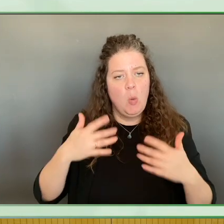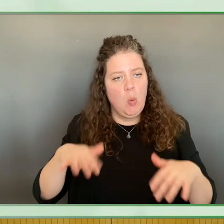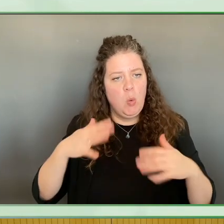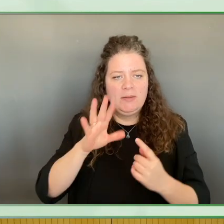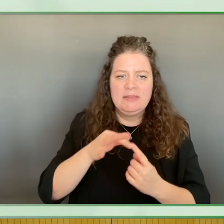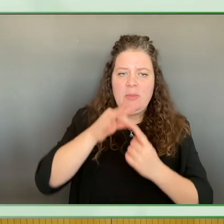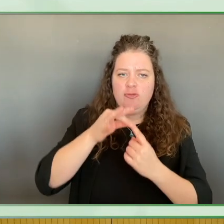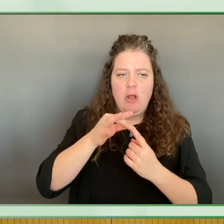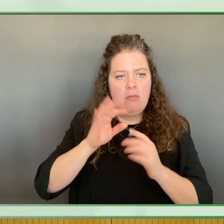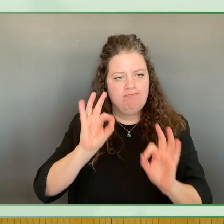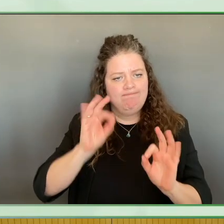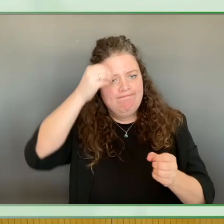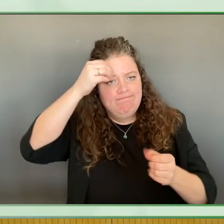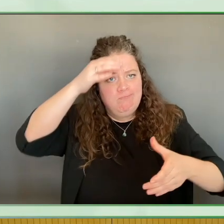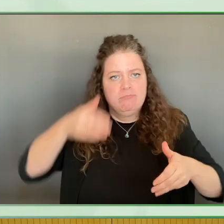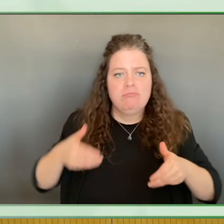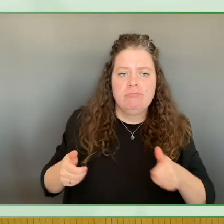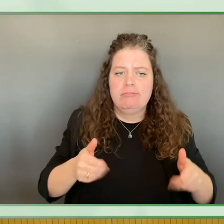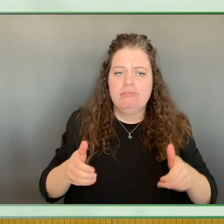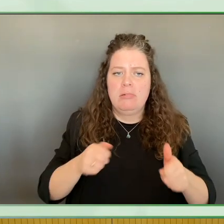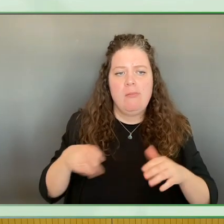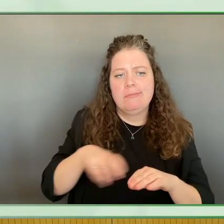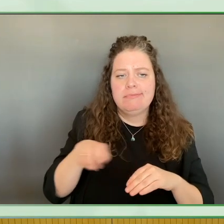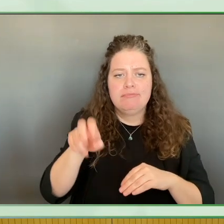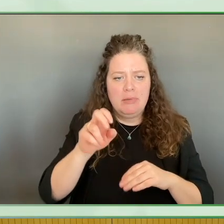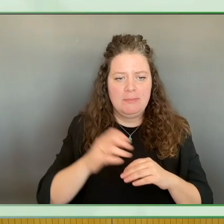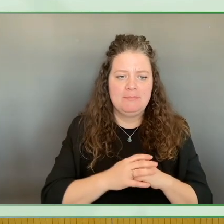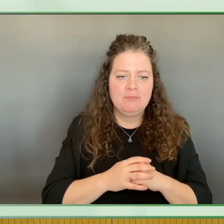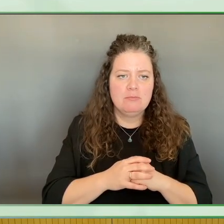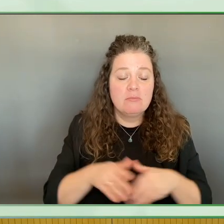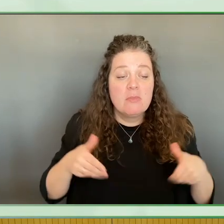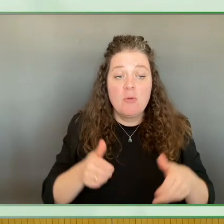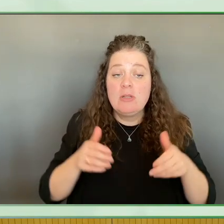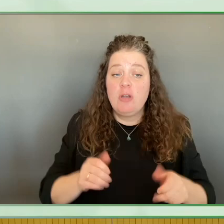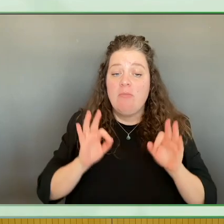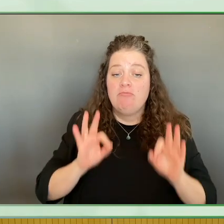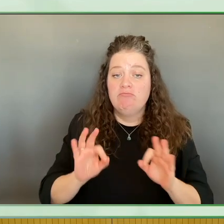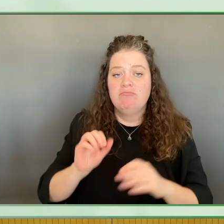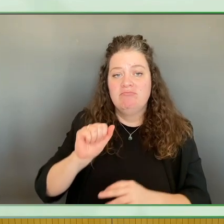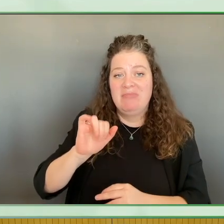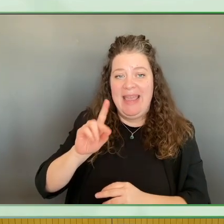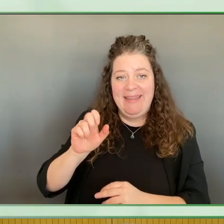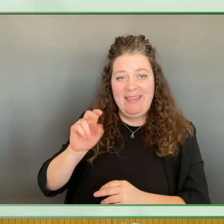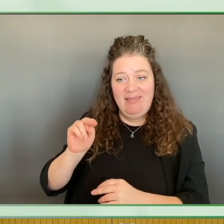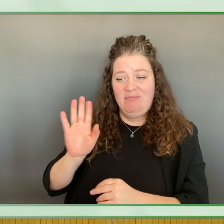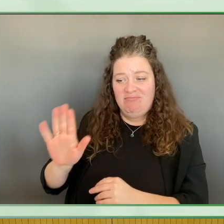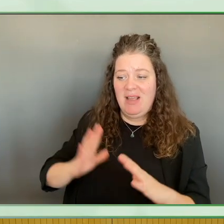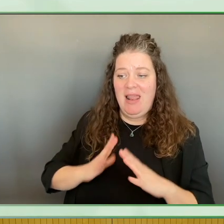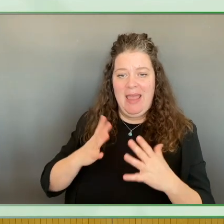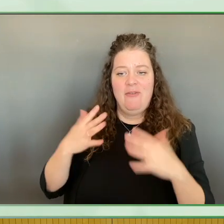An appropriate wheelchair transformed Aiden's life and opened up limitless possibilities for